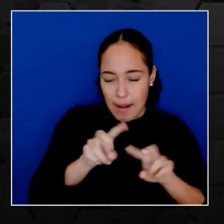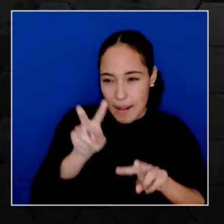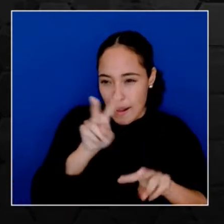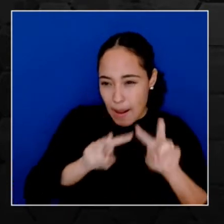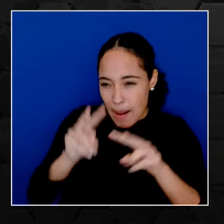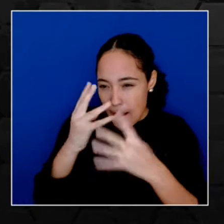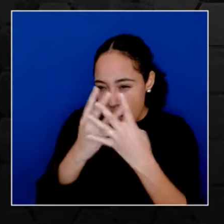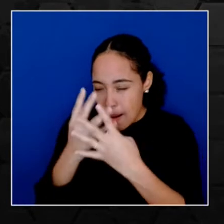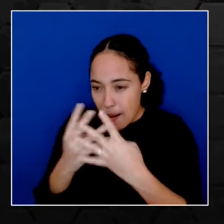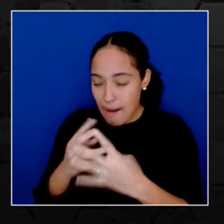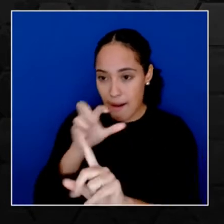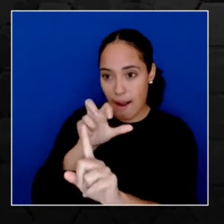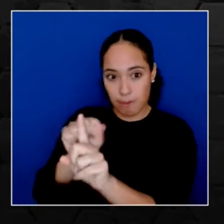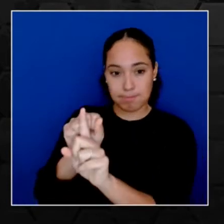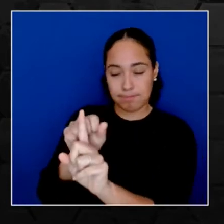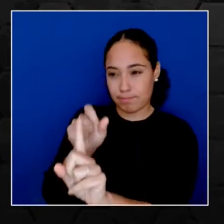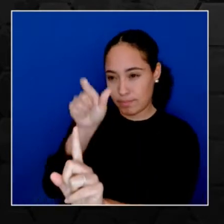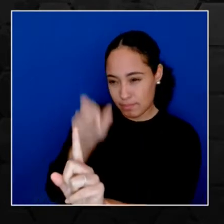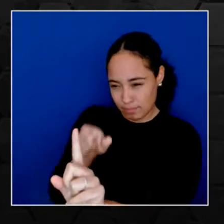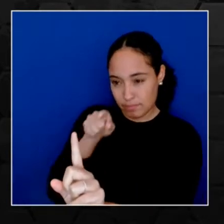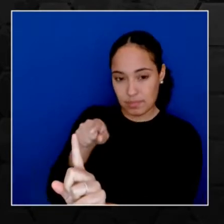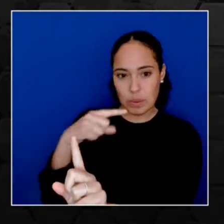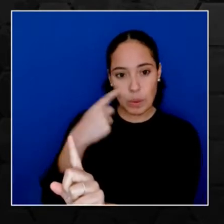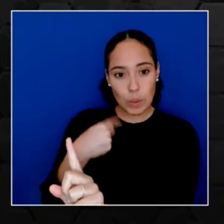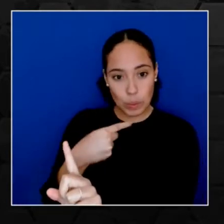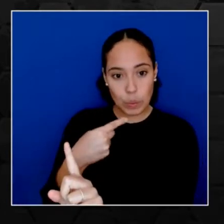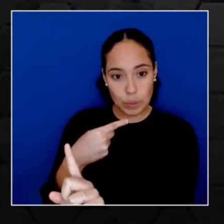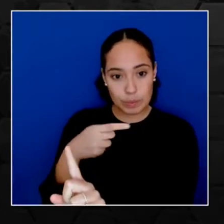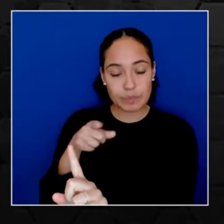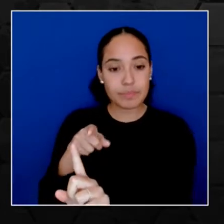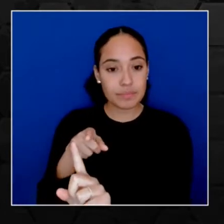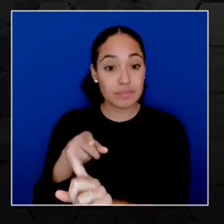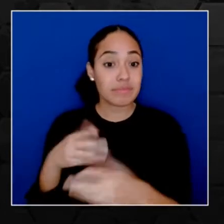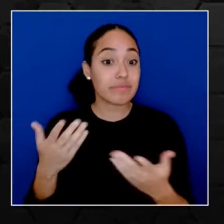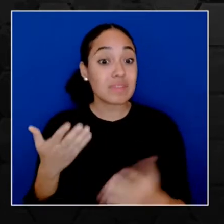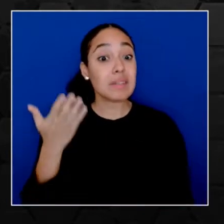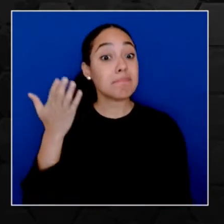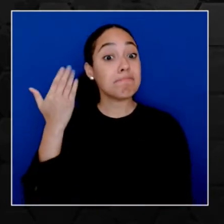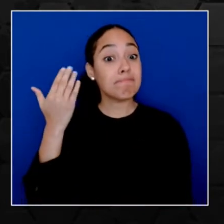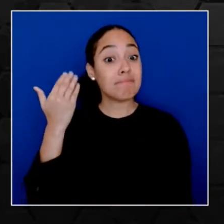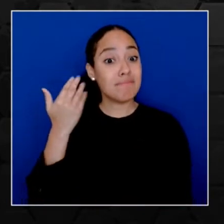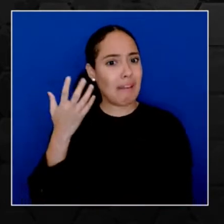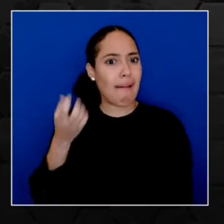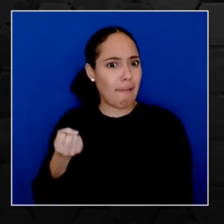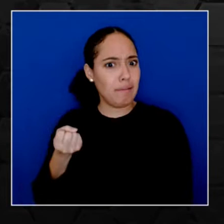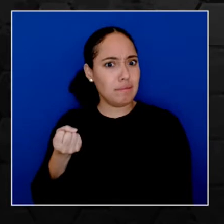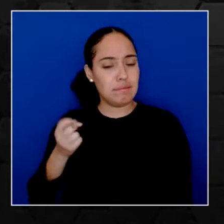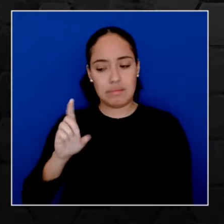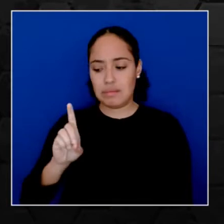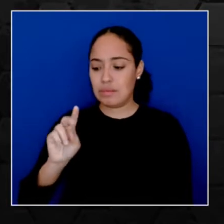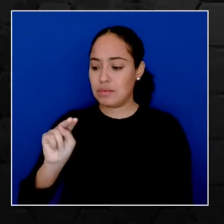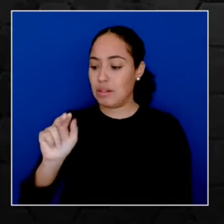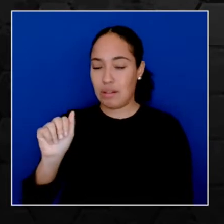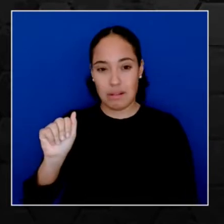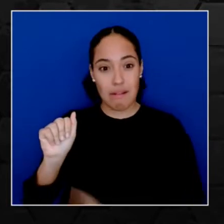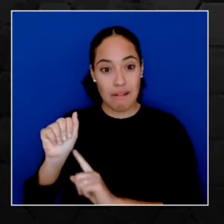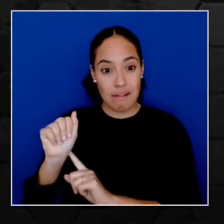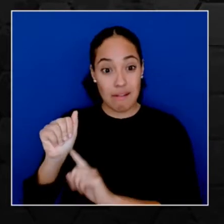biometric technology is a DNA test done for discovering lineage, biological parents, and moving